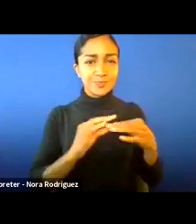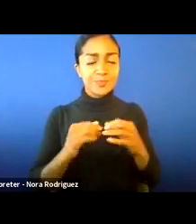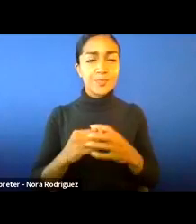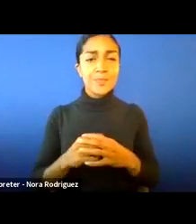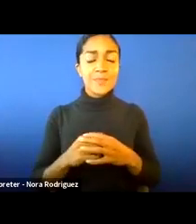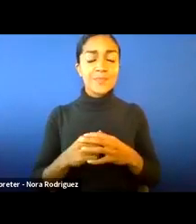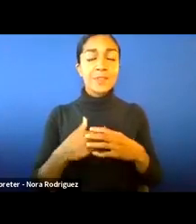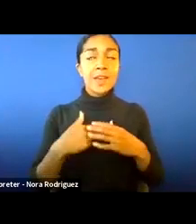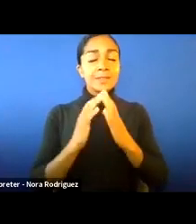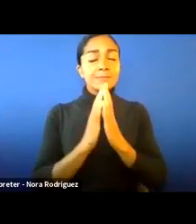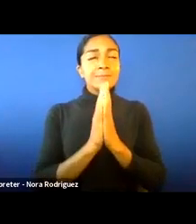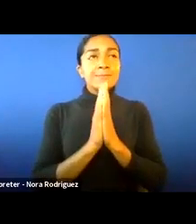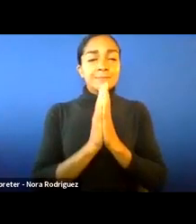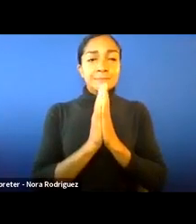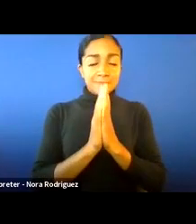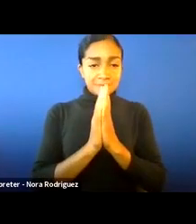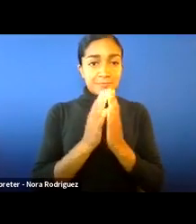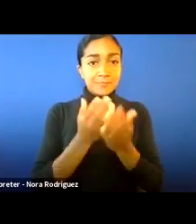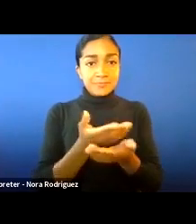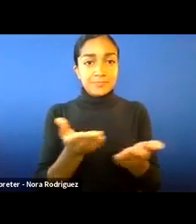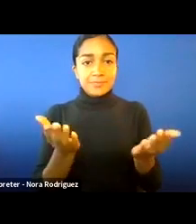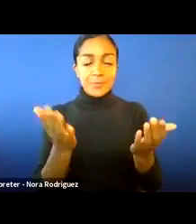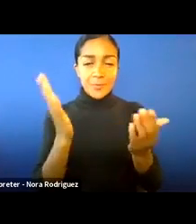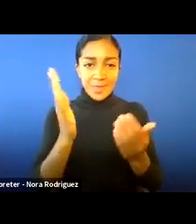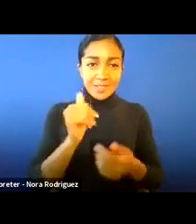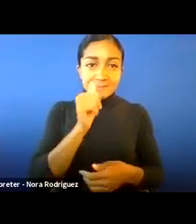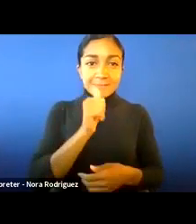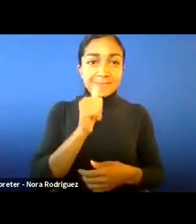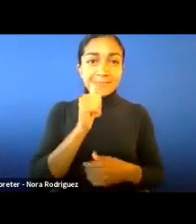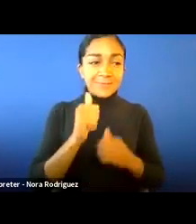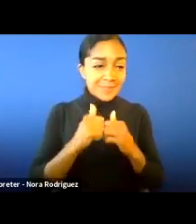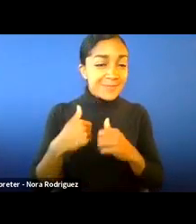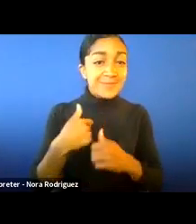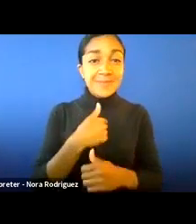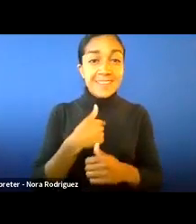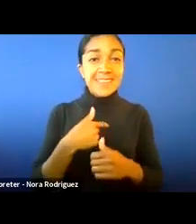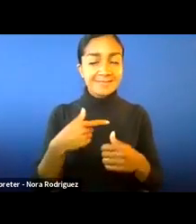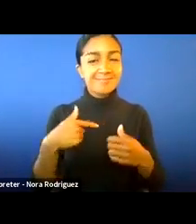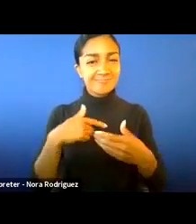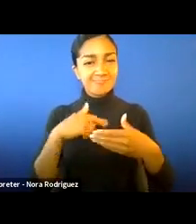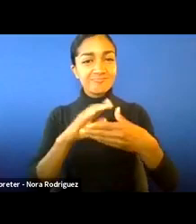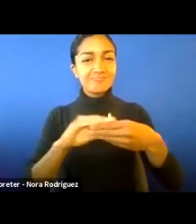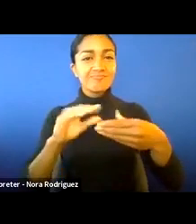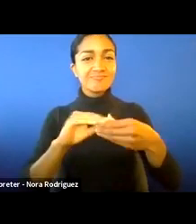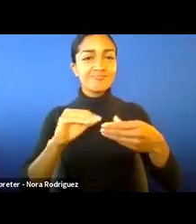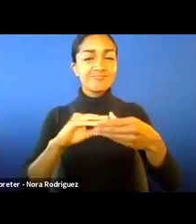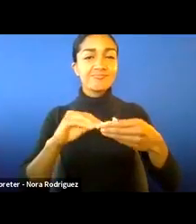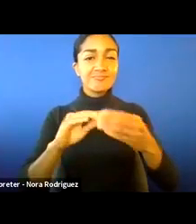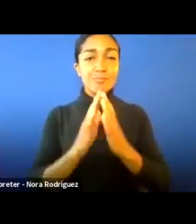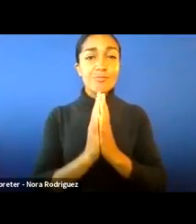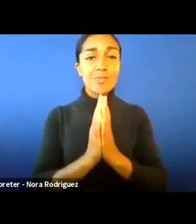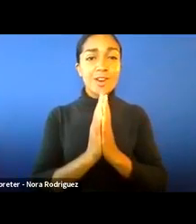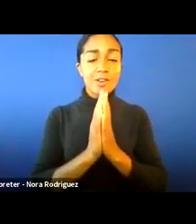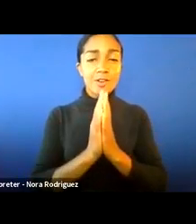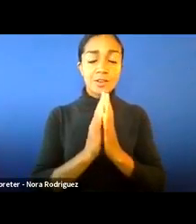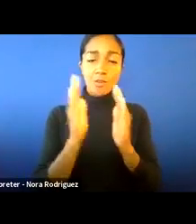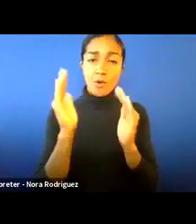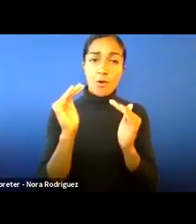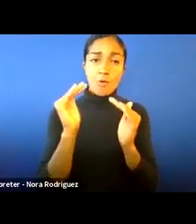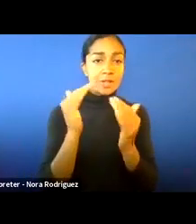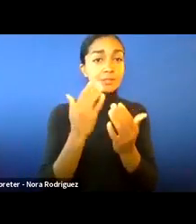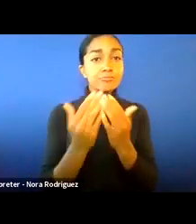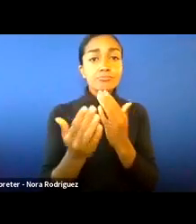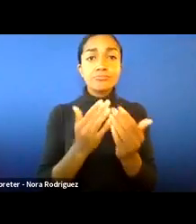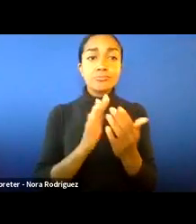pray that you will bear with me while I share this prayer, and hopefully, regardless of your spiritual